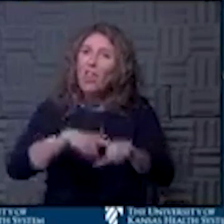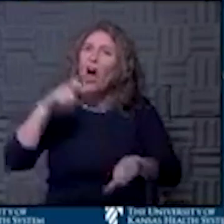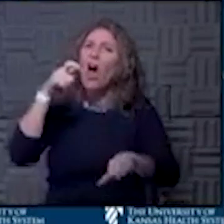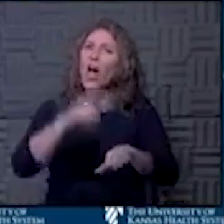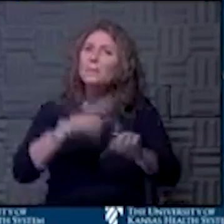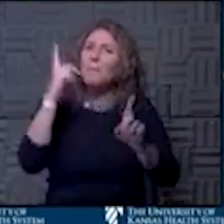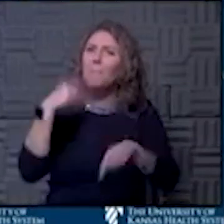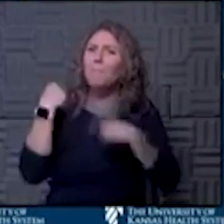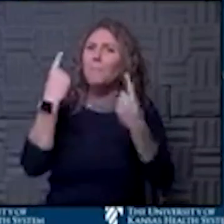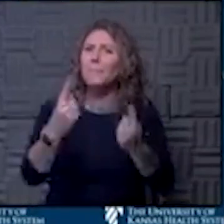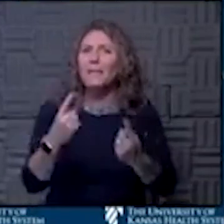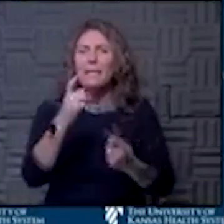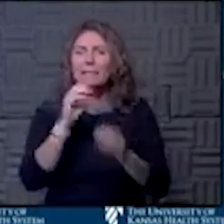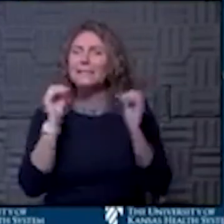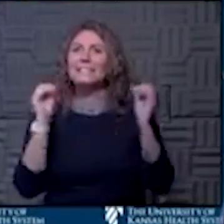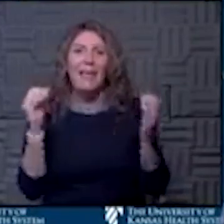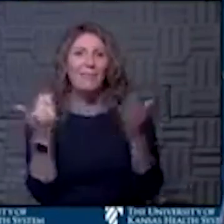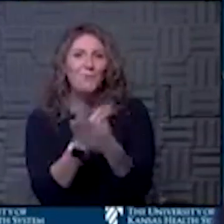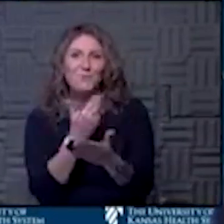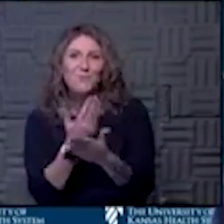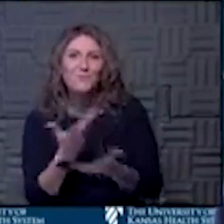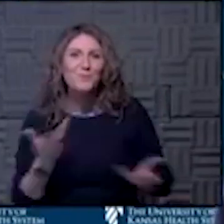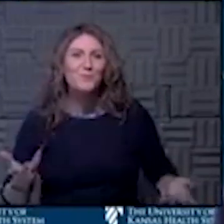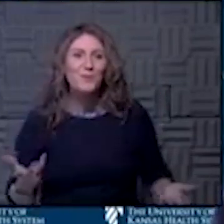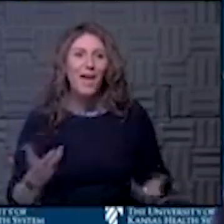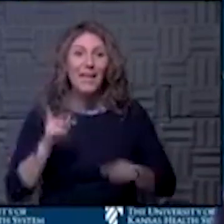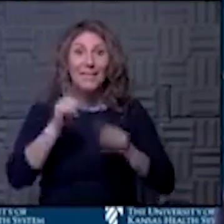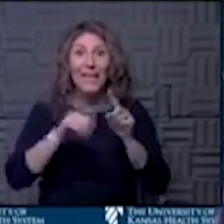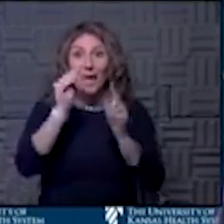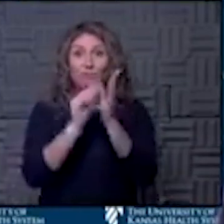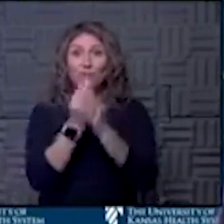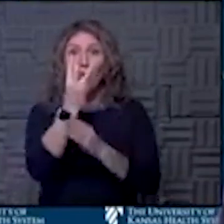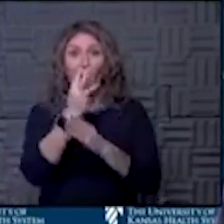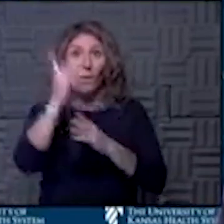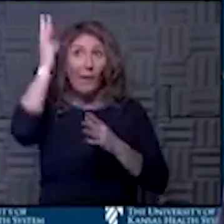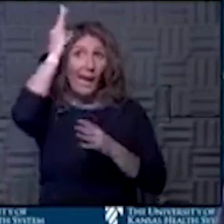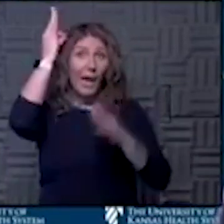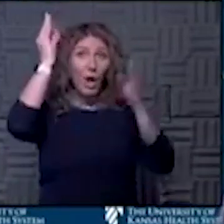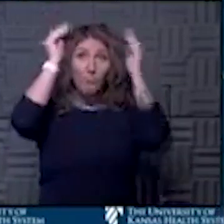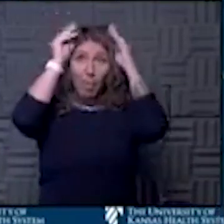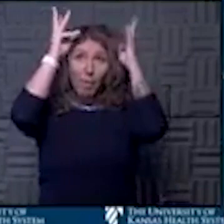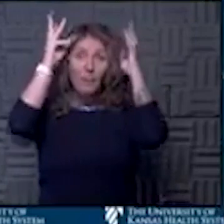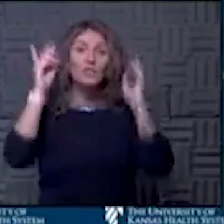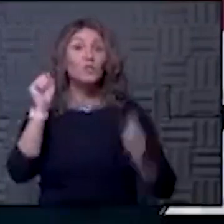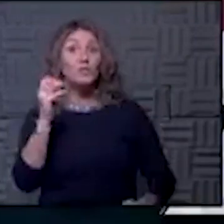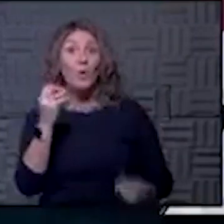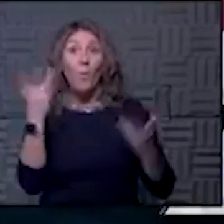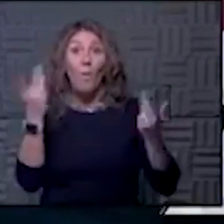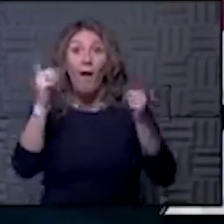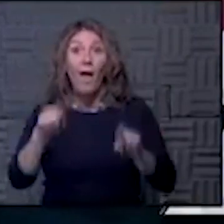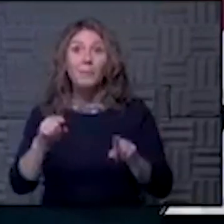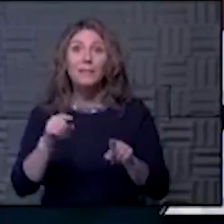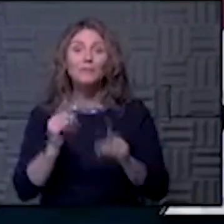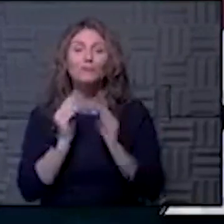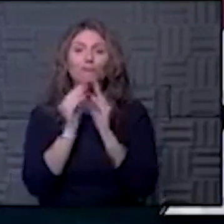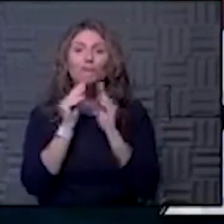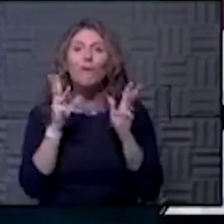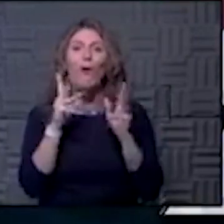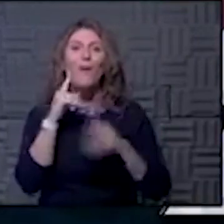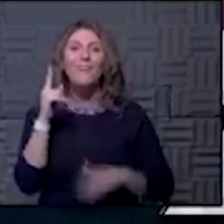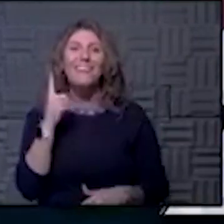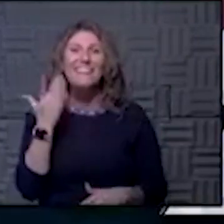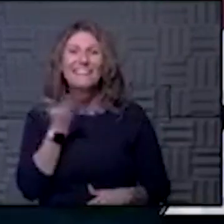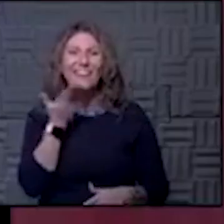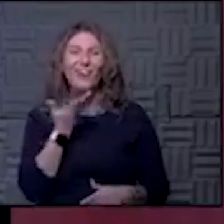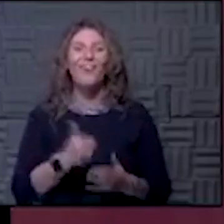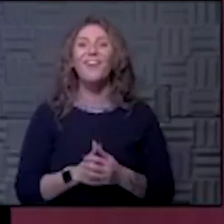not that new. So you can't grow hair here, so I'm growing it here. That's all that's happening. There you go. All right, Jill, what questions do we